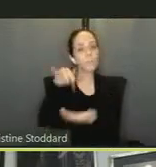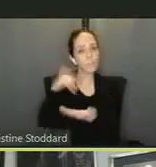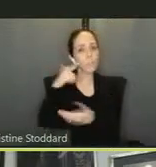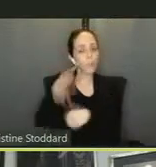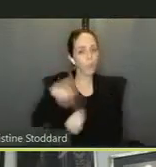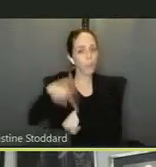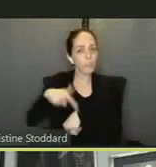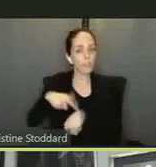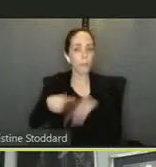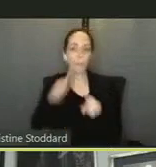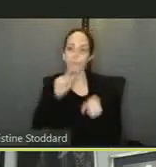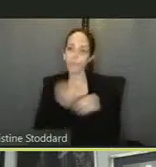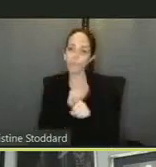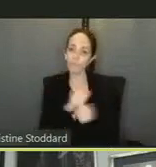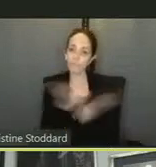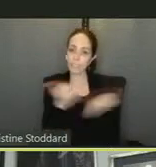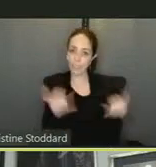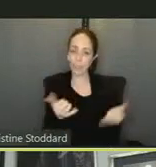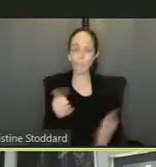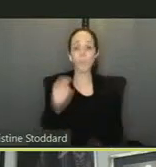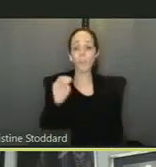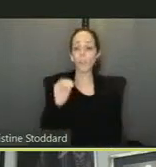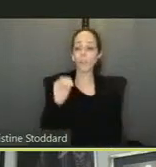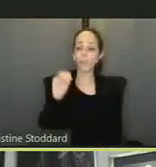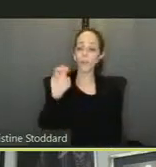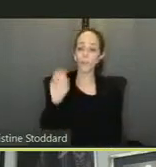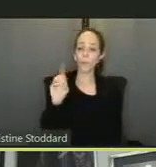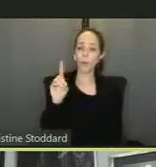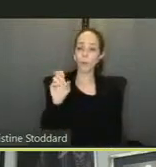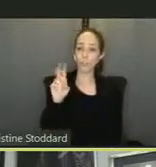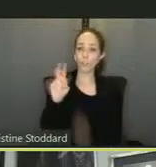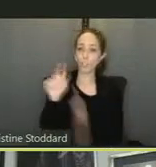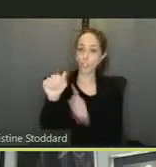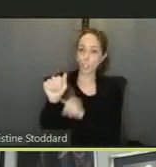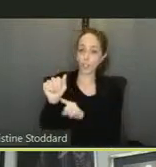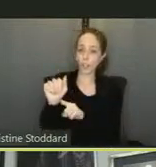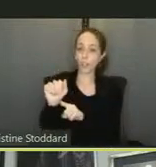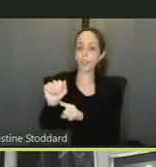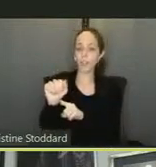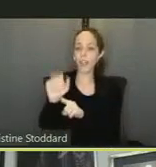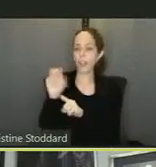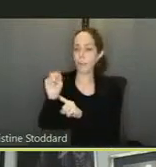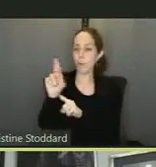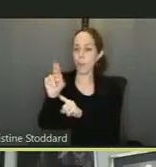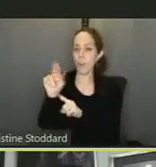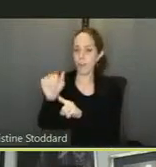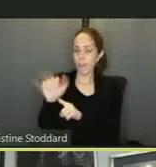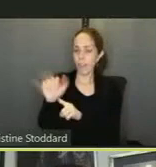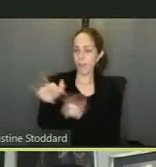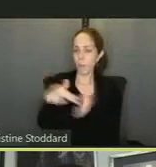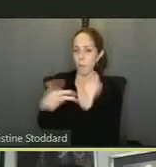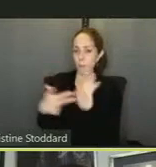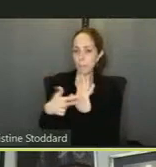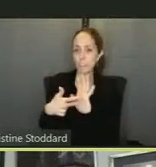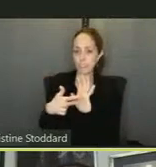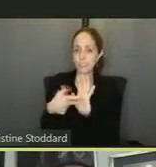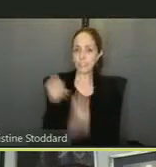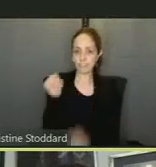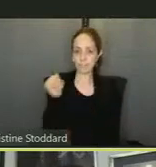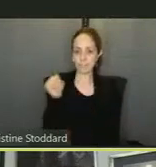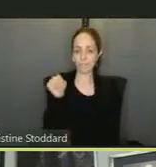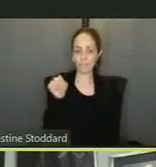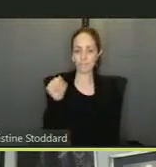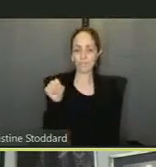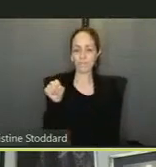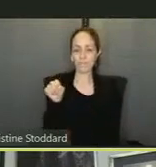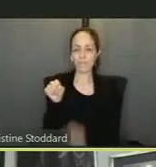known as Moderna is, if you actually break it down, it stands for mRNA, or that's the that's what it's based off